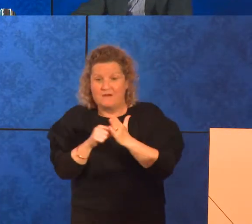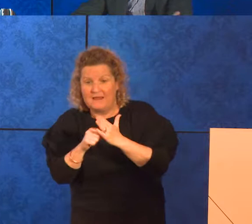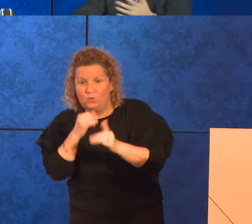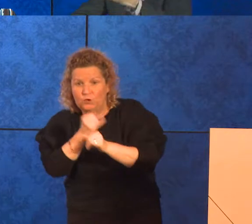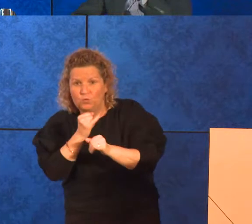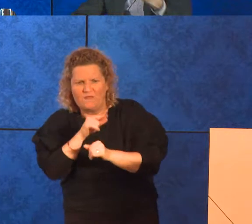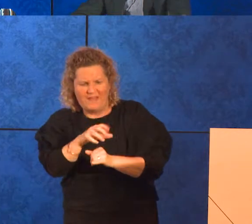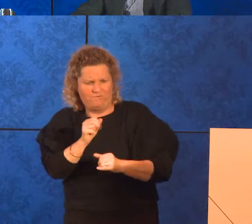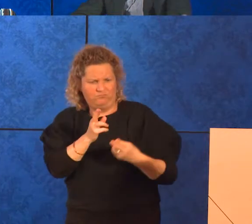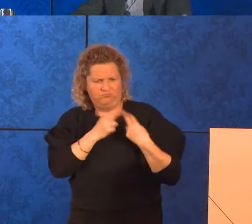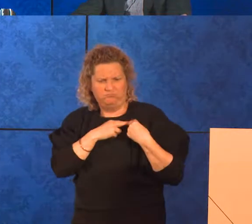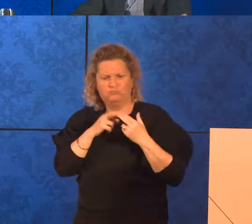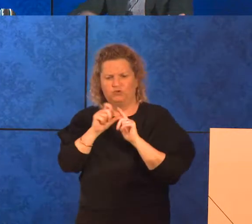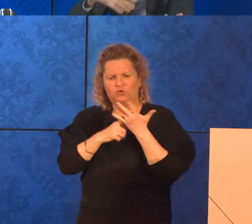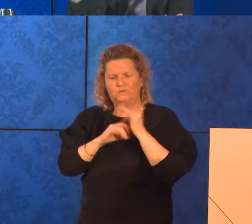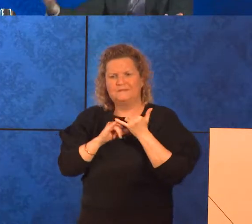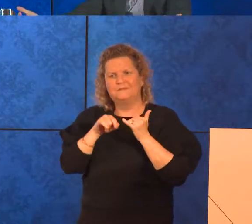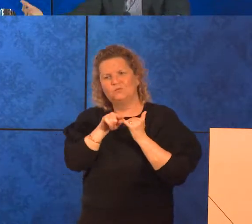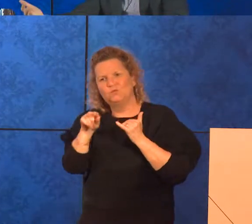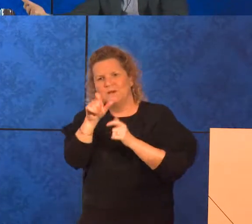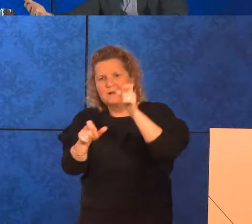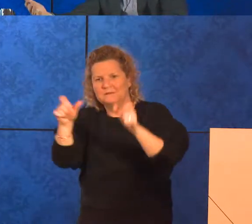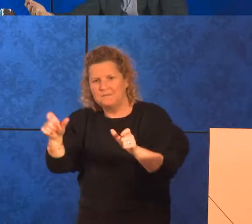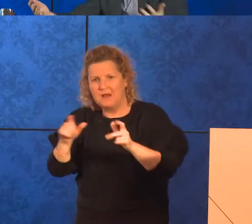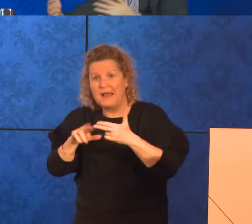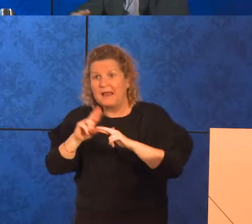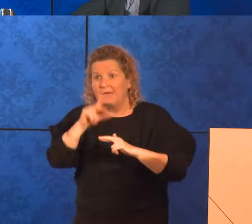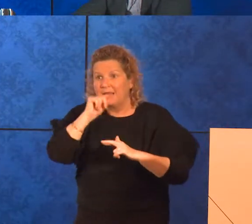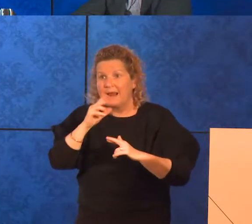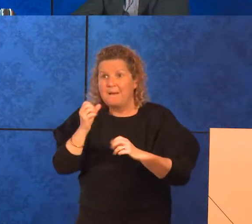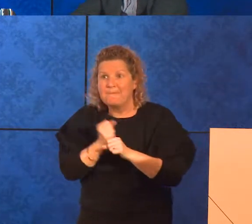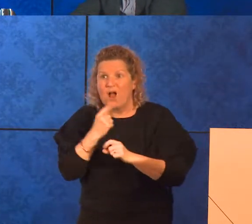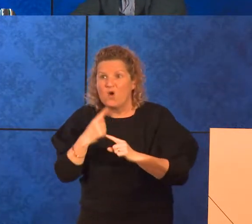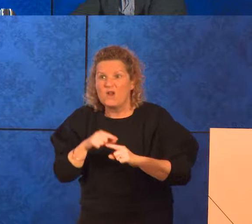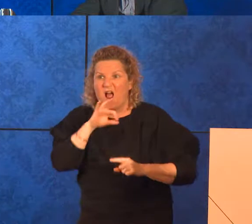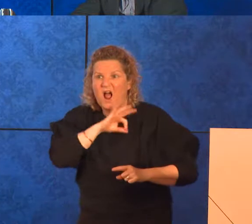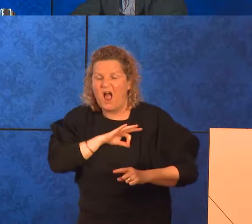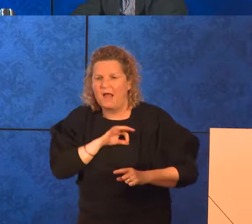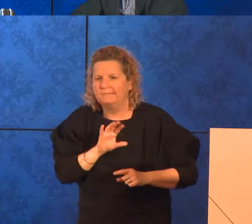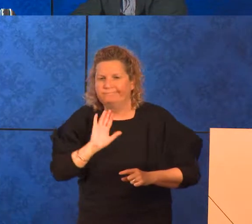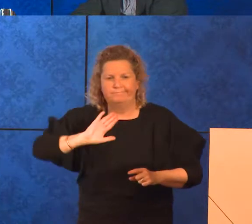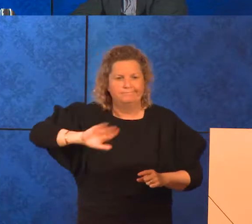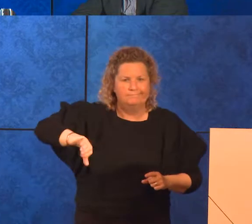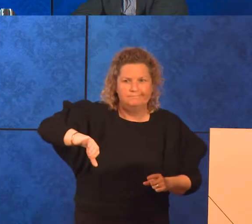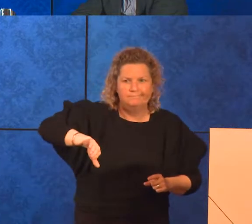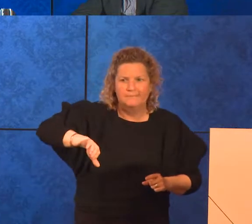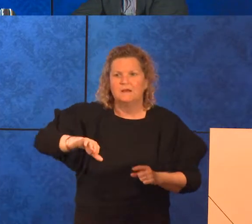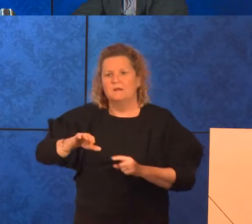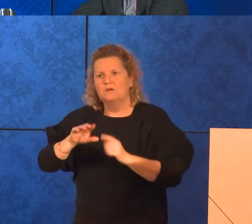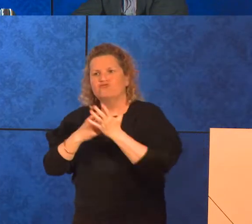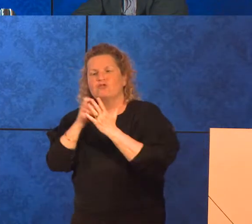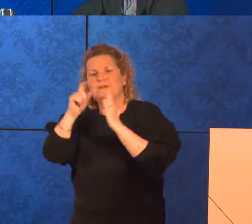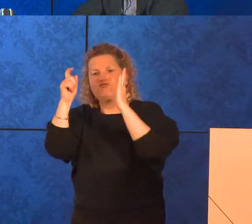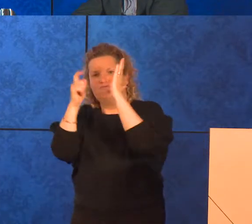to customers, that would be overlooked when they could make a quick buck. And so one of the recommendations from the Royal